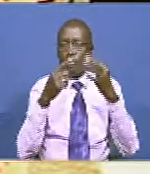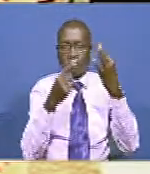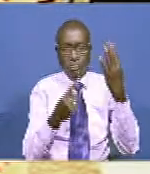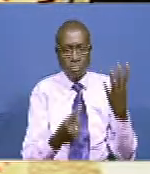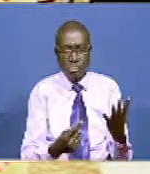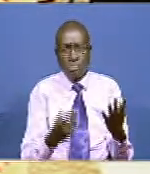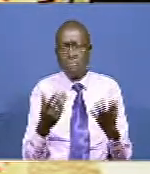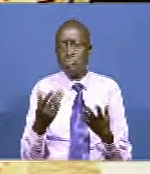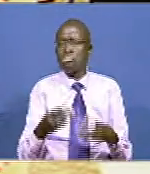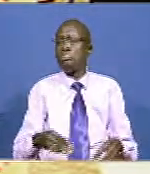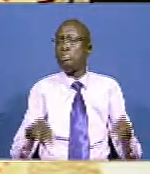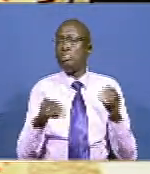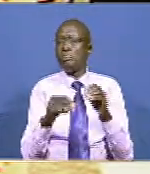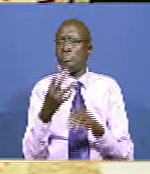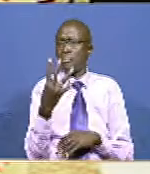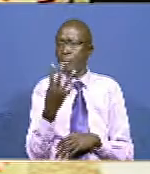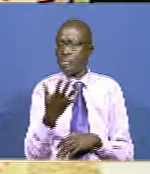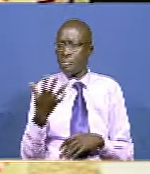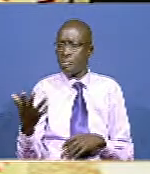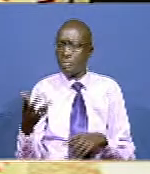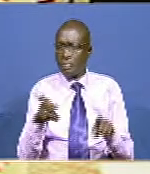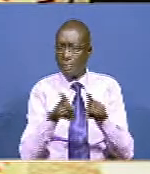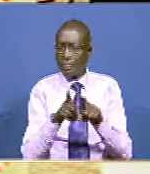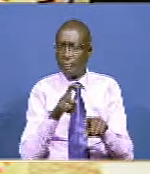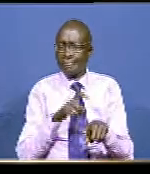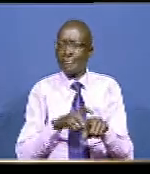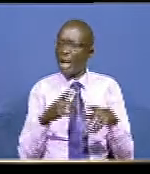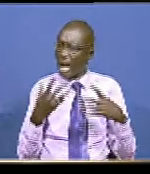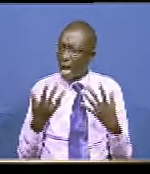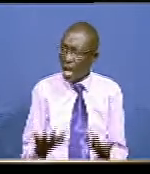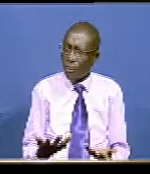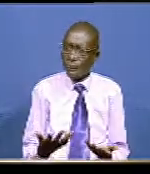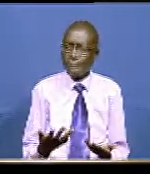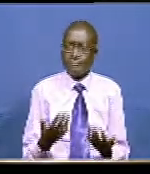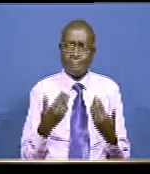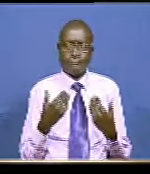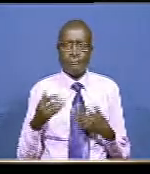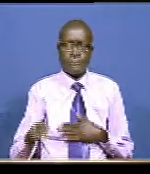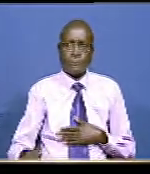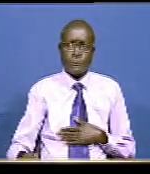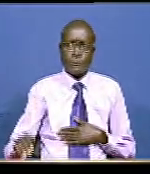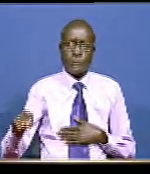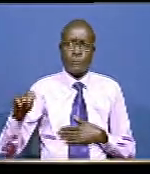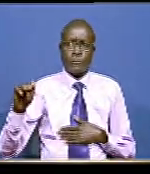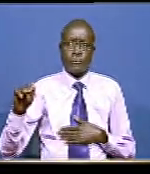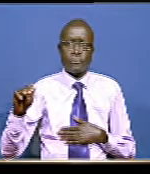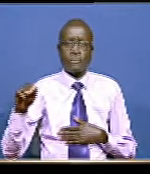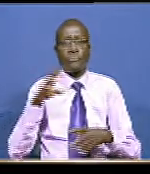you, more than 4 things you're doing at the same time. Yes, I was raised up as a chaotic kid by